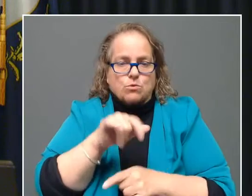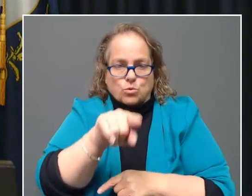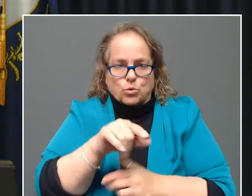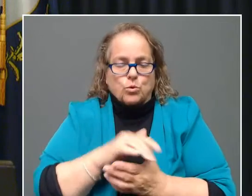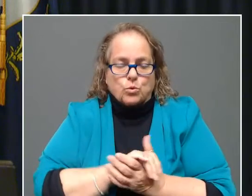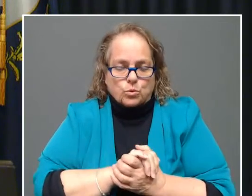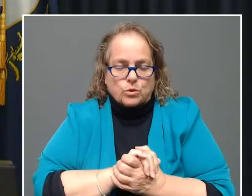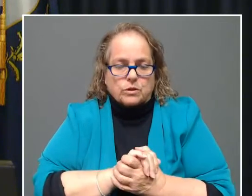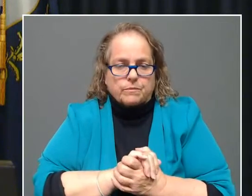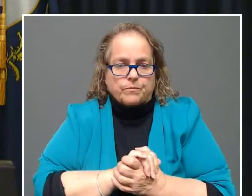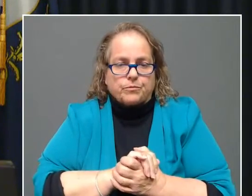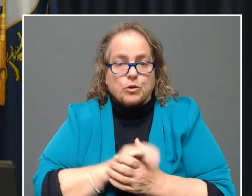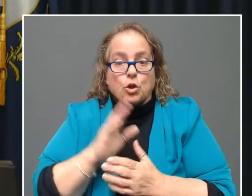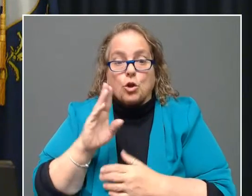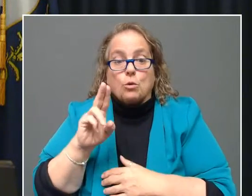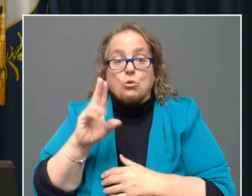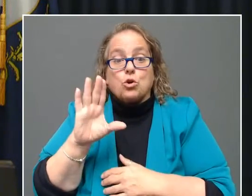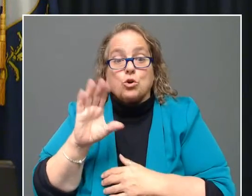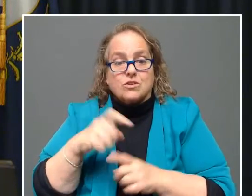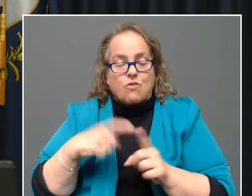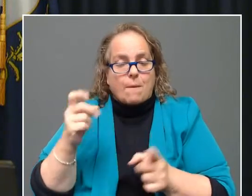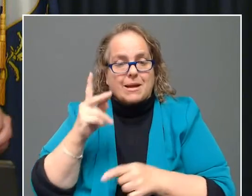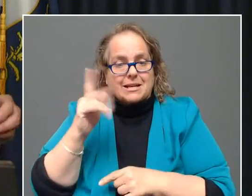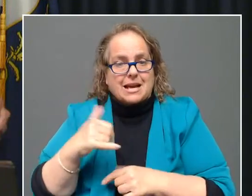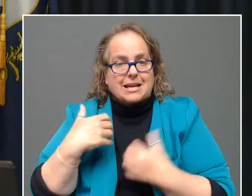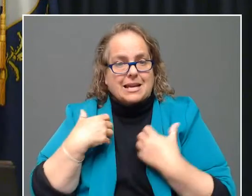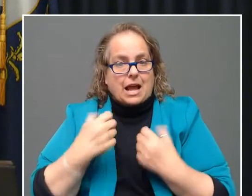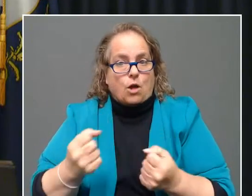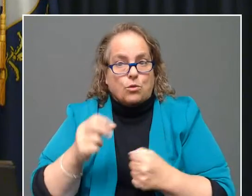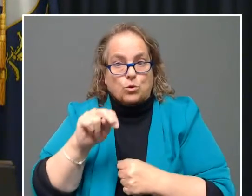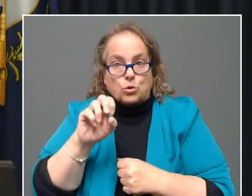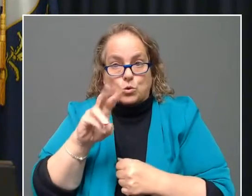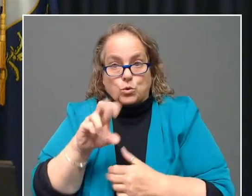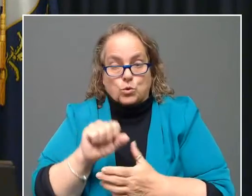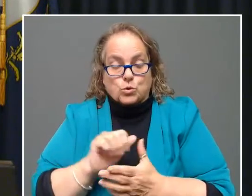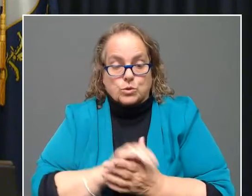Bruce Maples from Kentucky Health News.